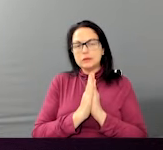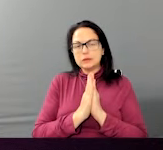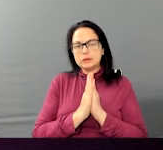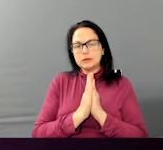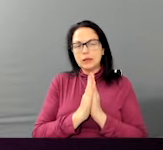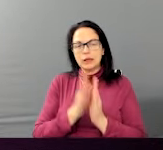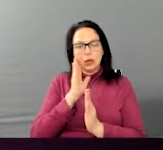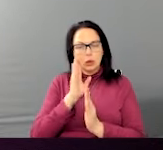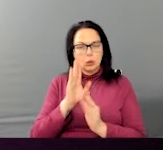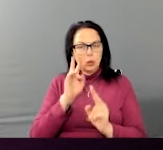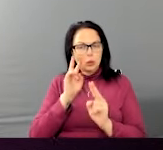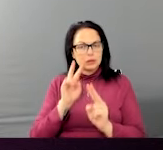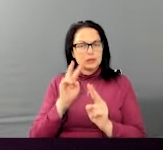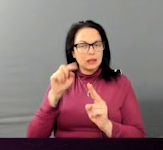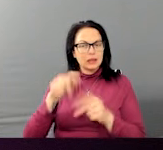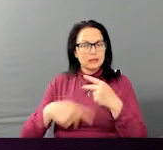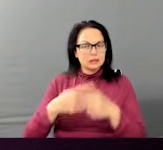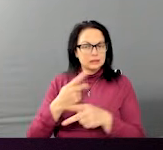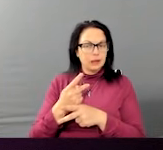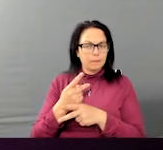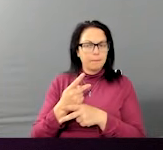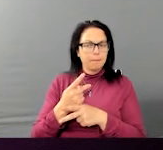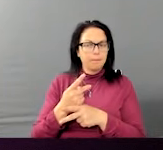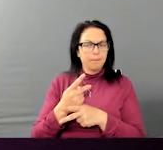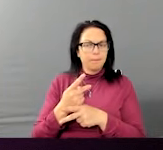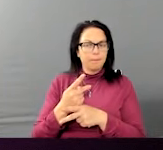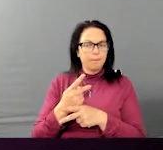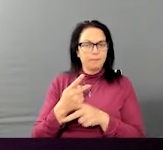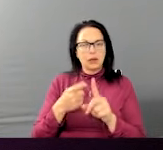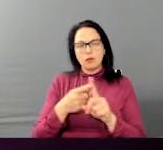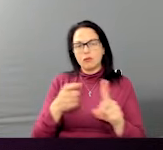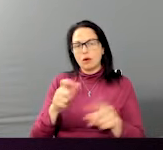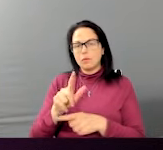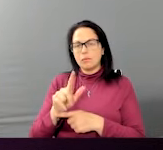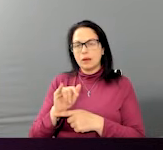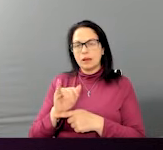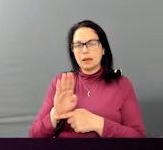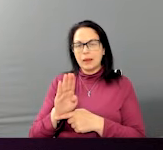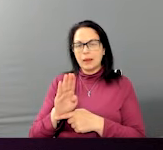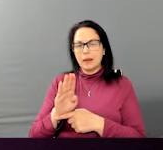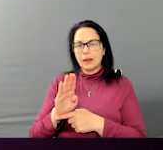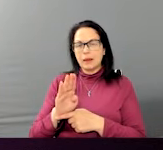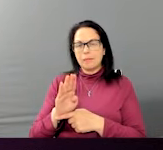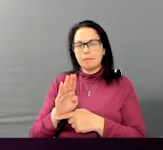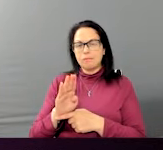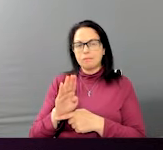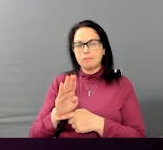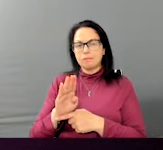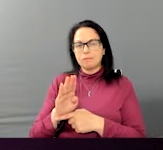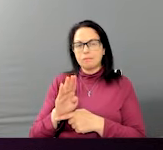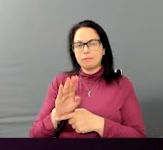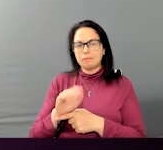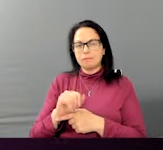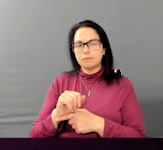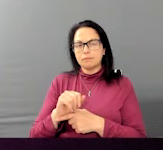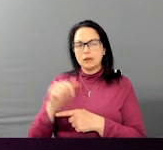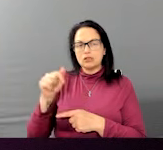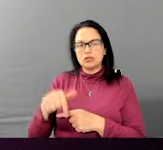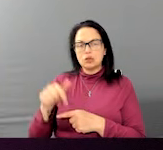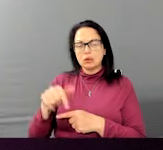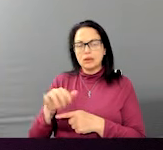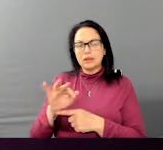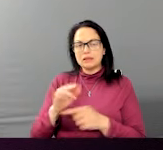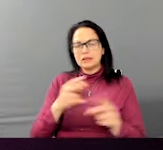to see that this type comes from lib, or what is it? It's TypeScript lib. And so this is the fetch